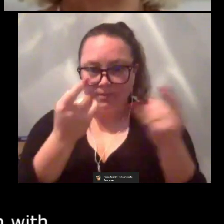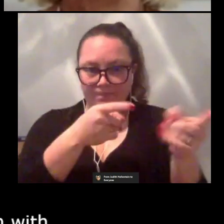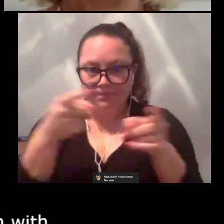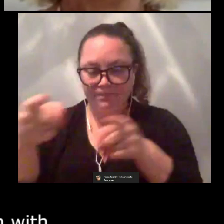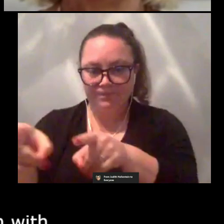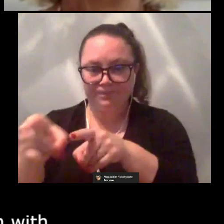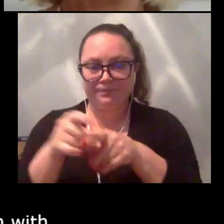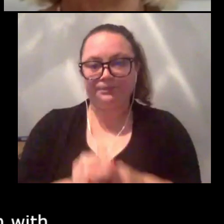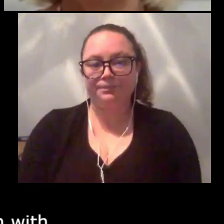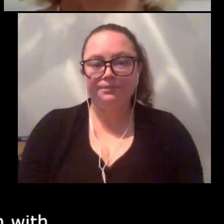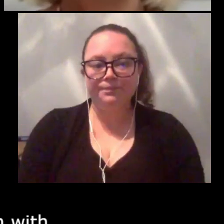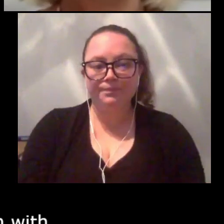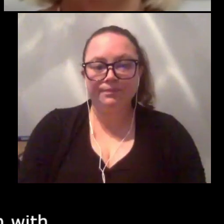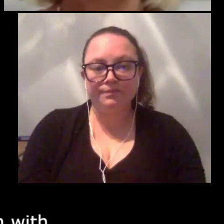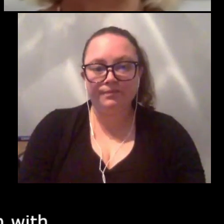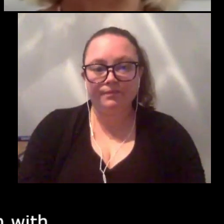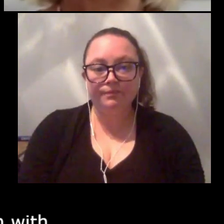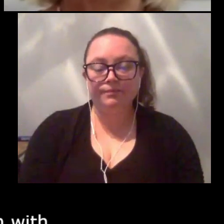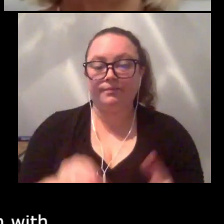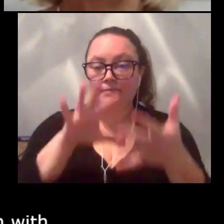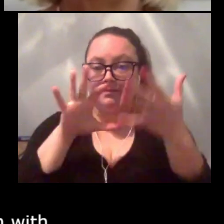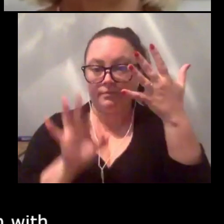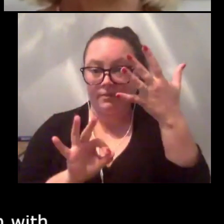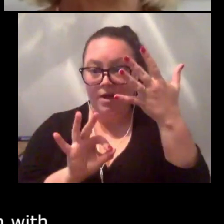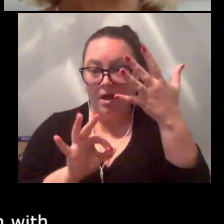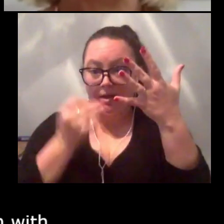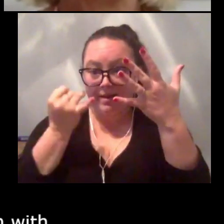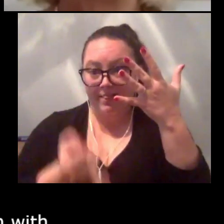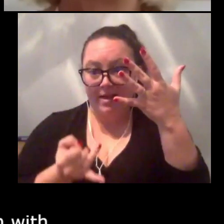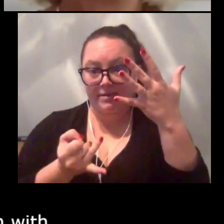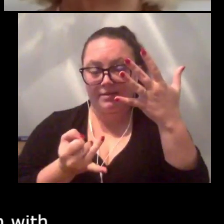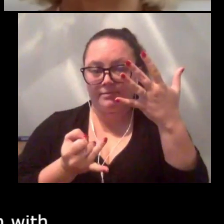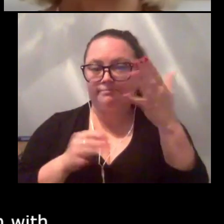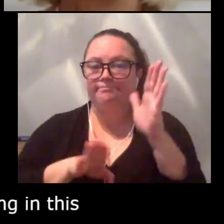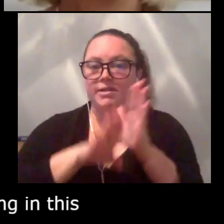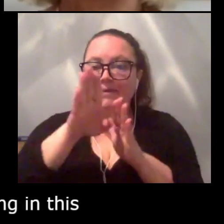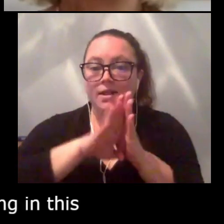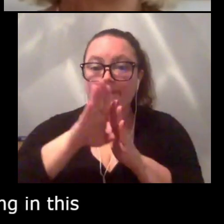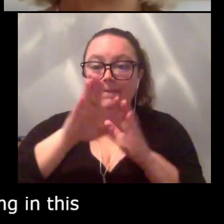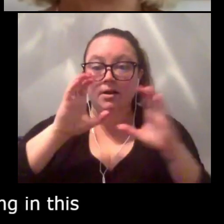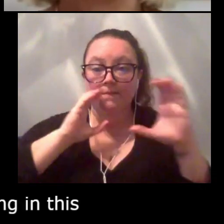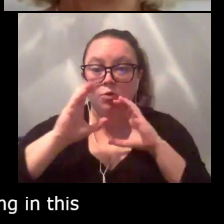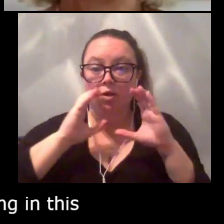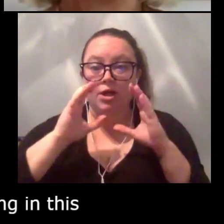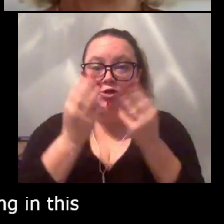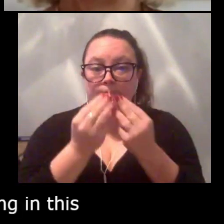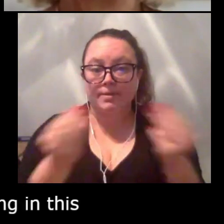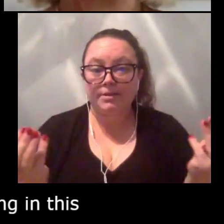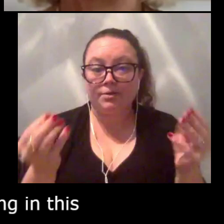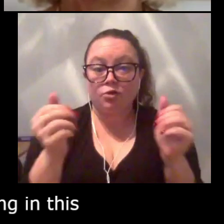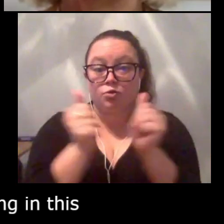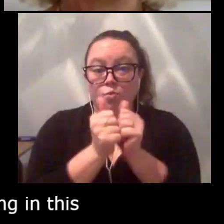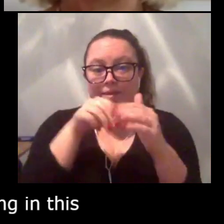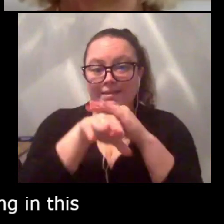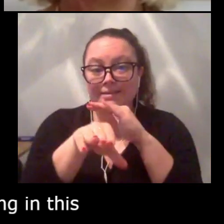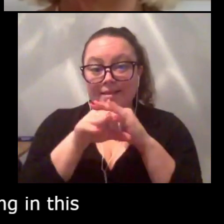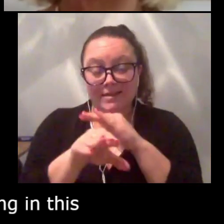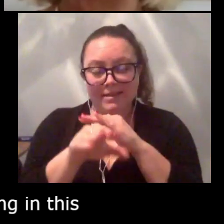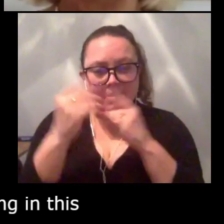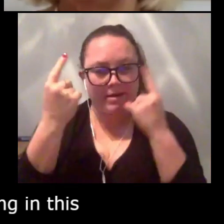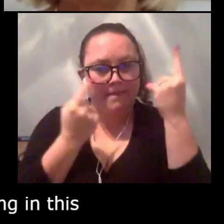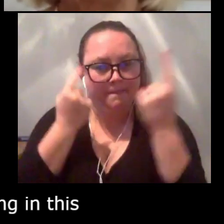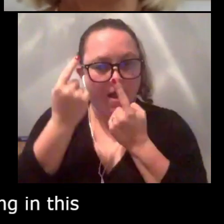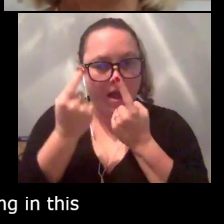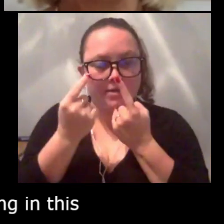in this webinar. And finally, 9 is to develop communications materials with accessibility in mind,